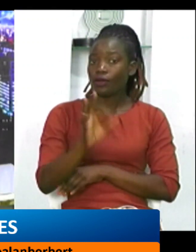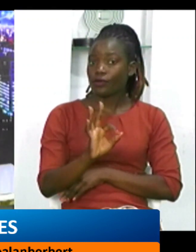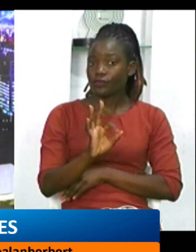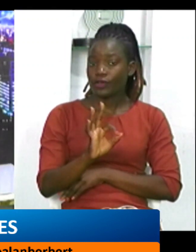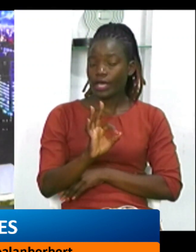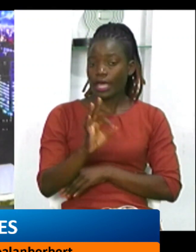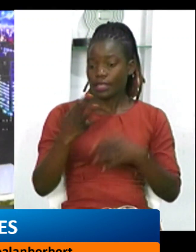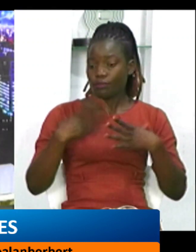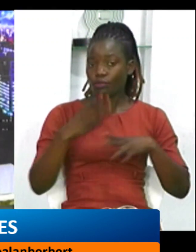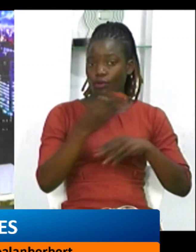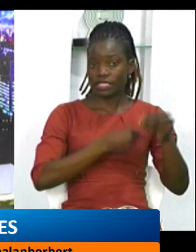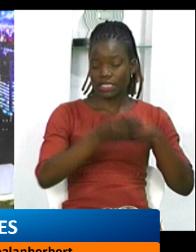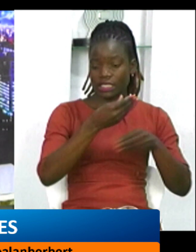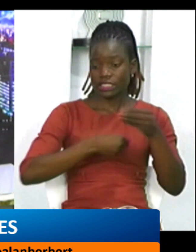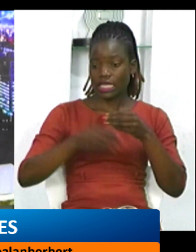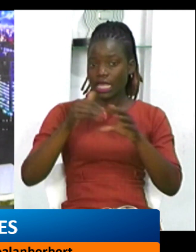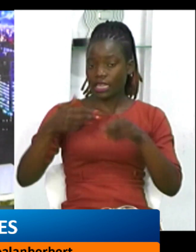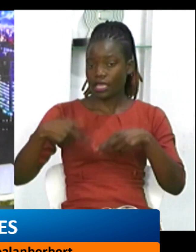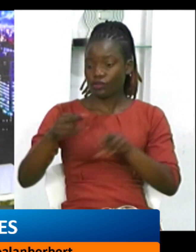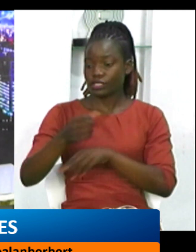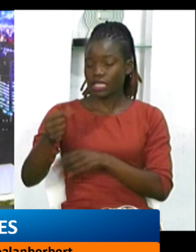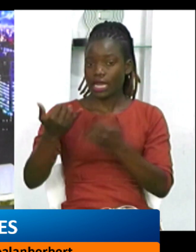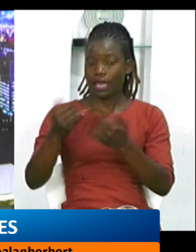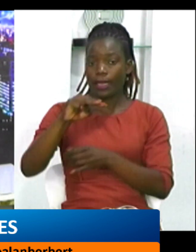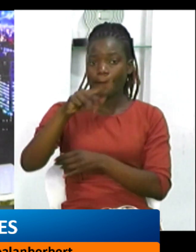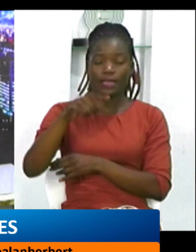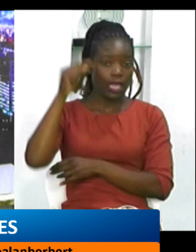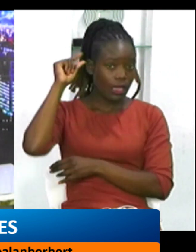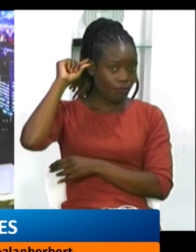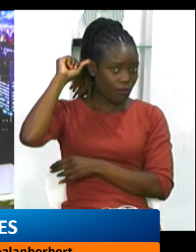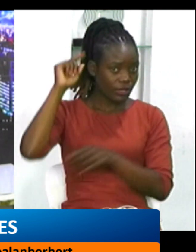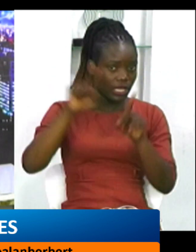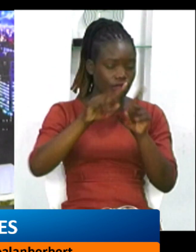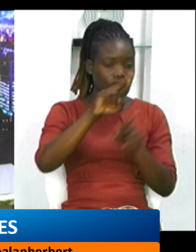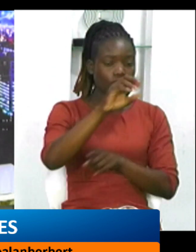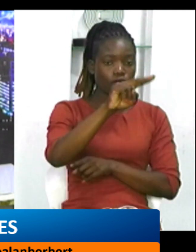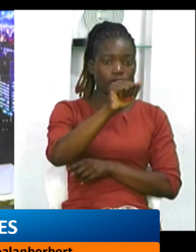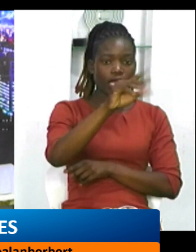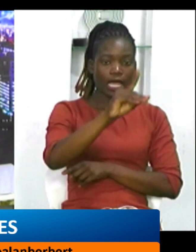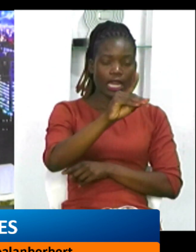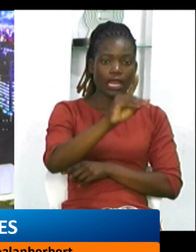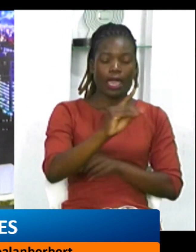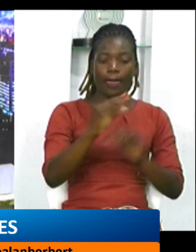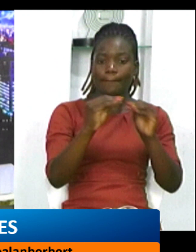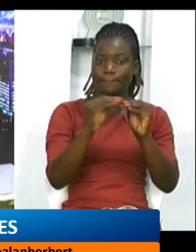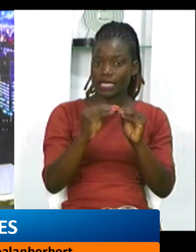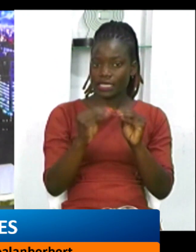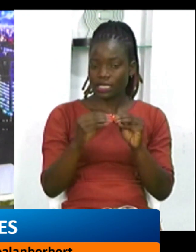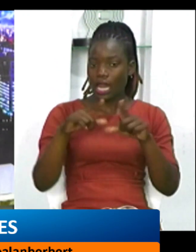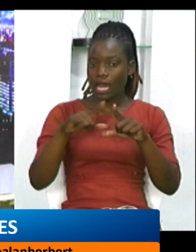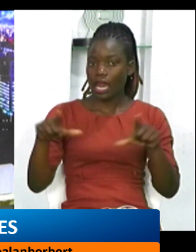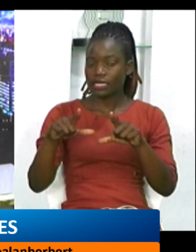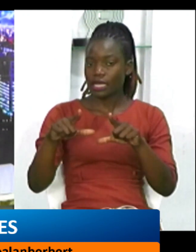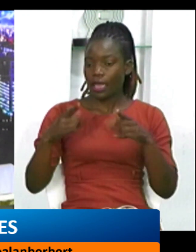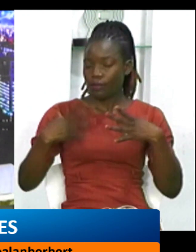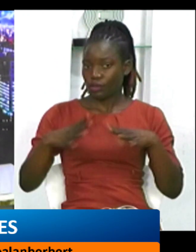The hawkers and traders on the roadside are now to MPs Babu Wino and Ronald Karauri meet Karima land